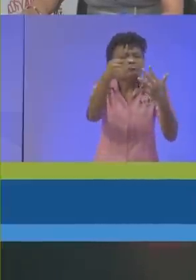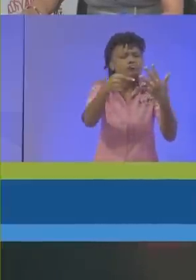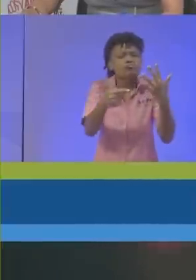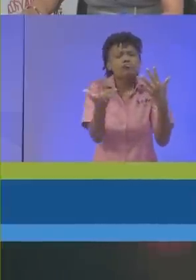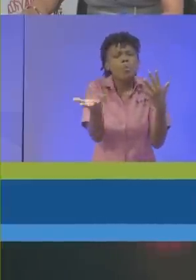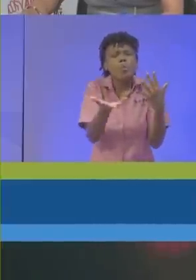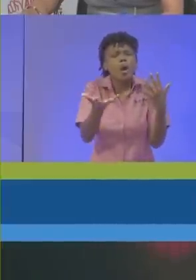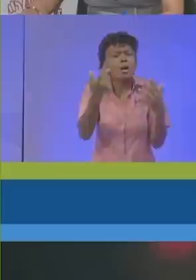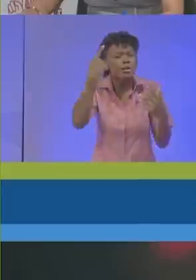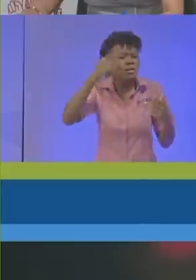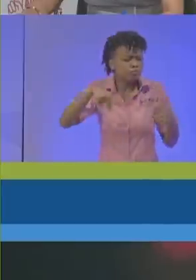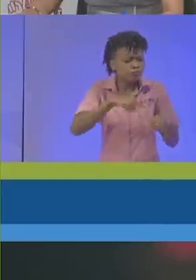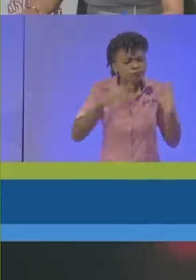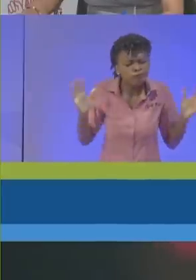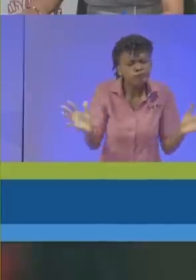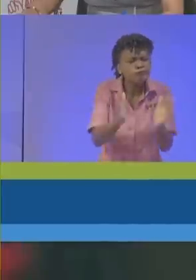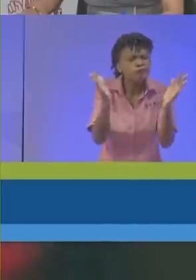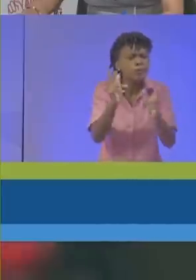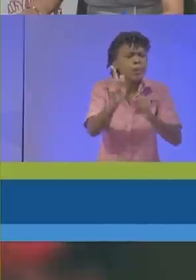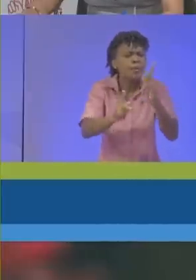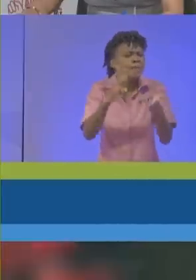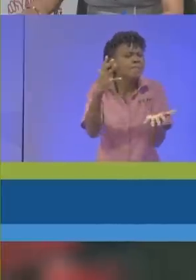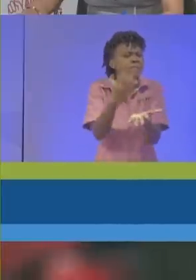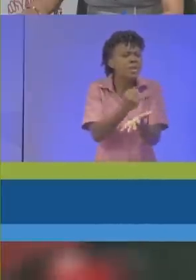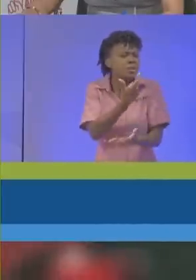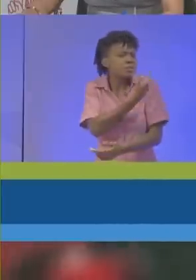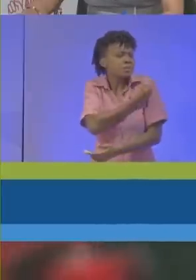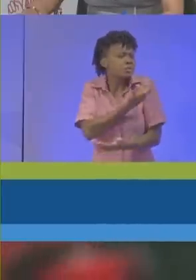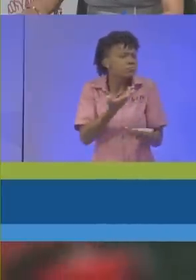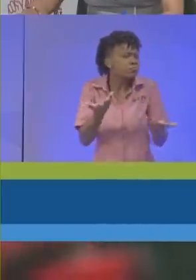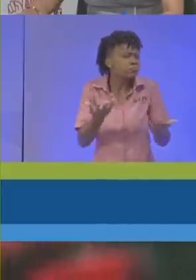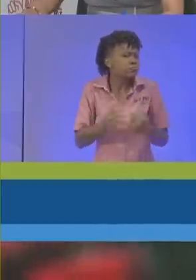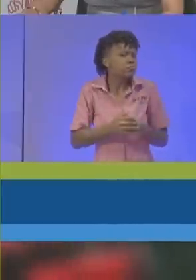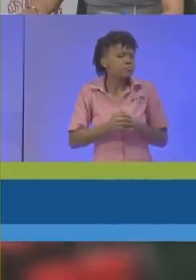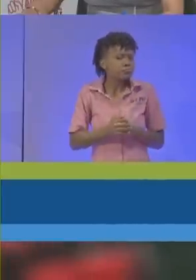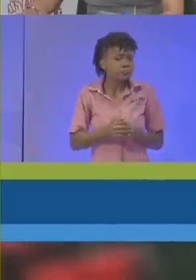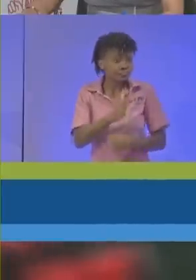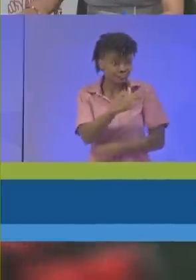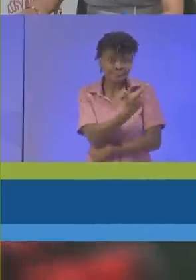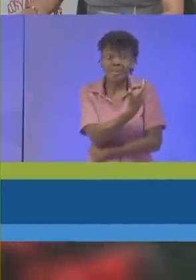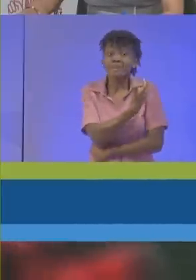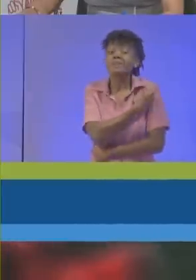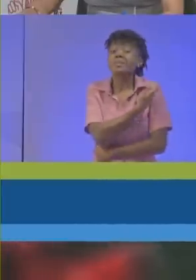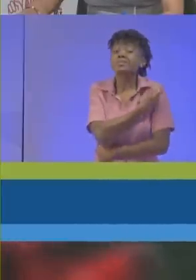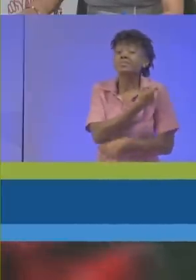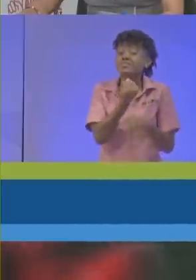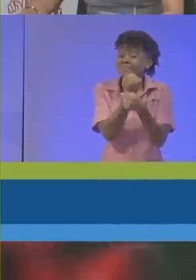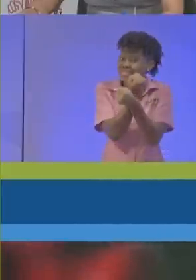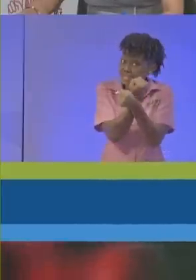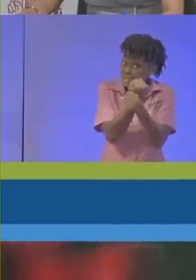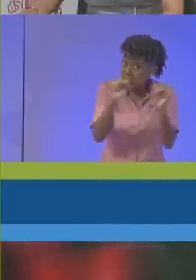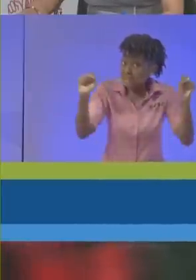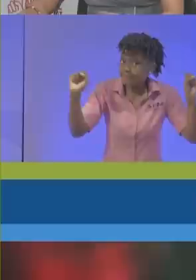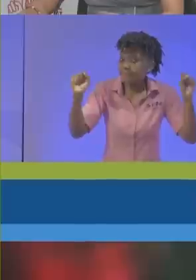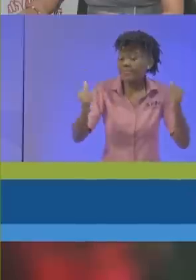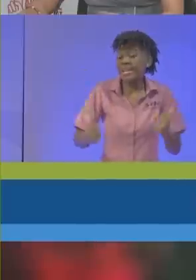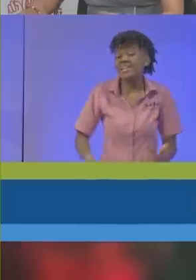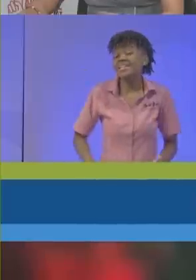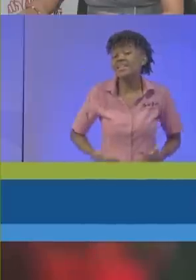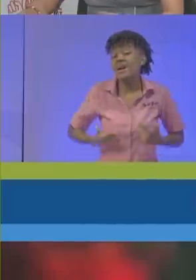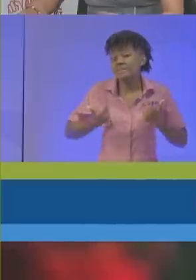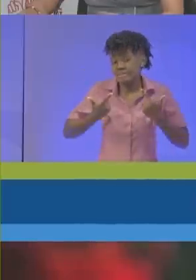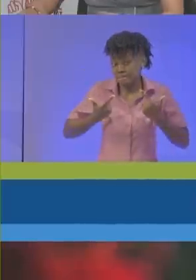get vaccinated? Vaccine saves lives. Vaccine preventable diseases